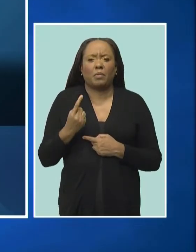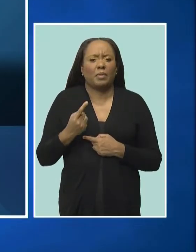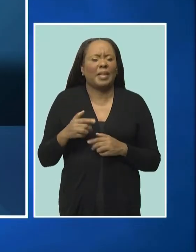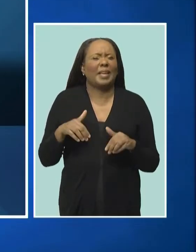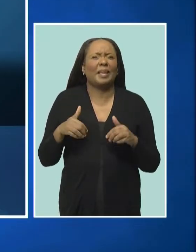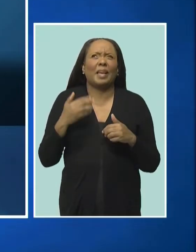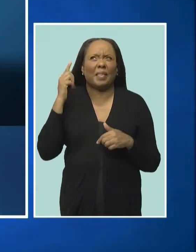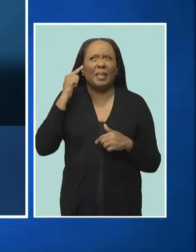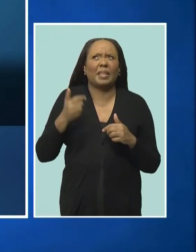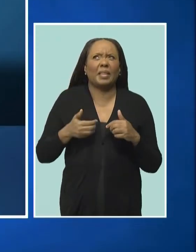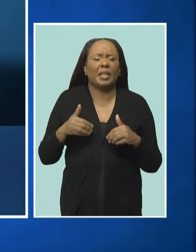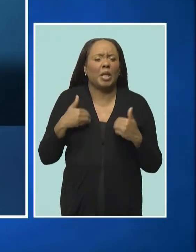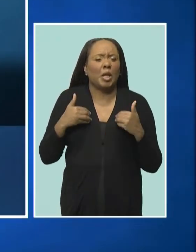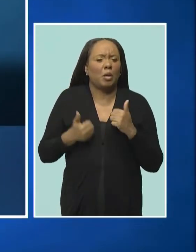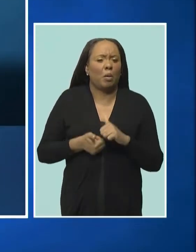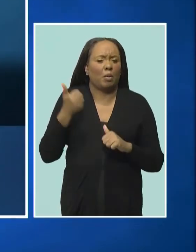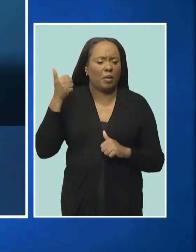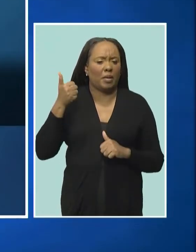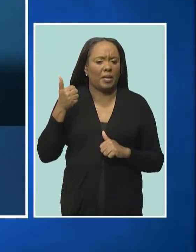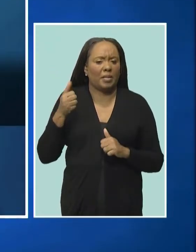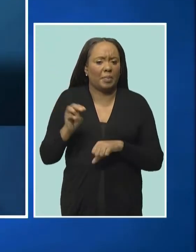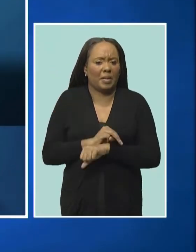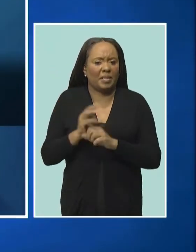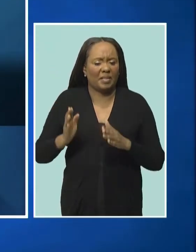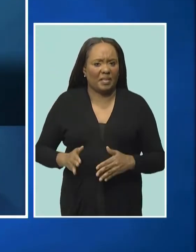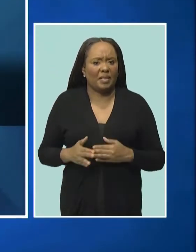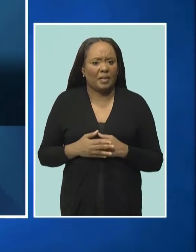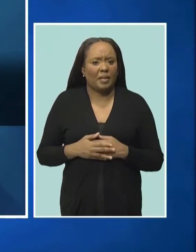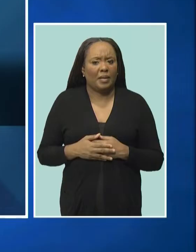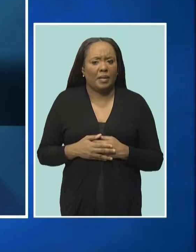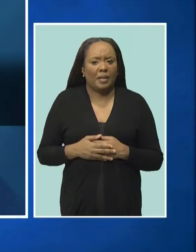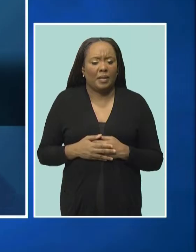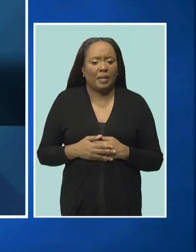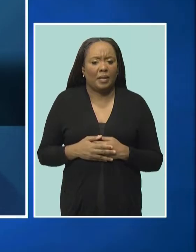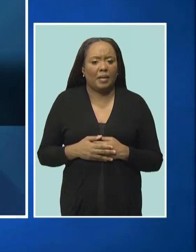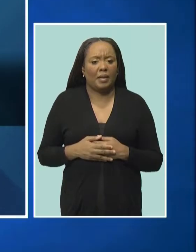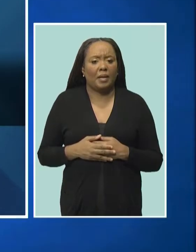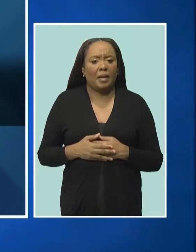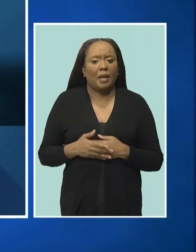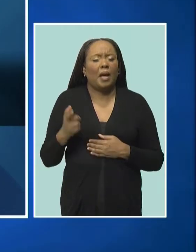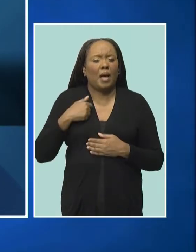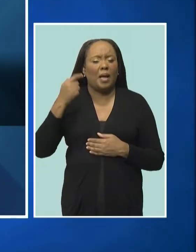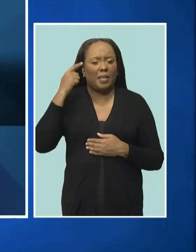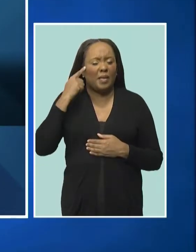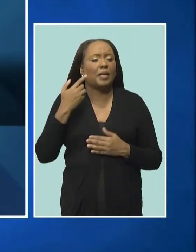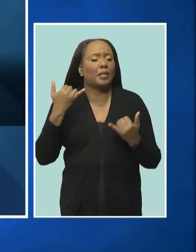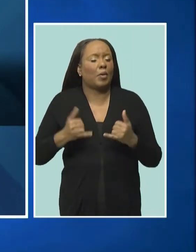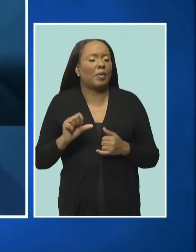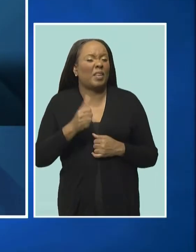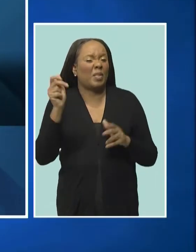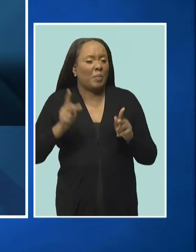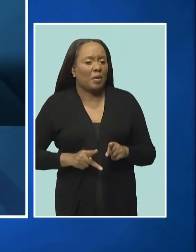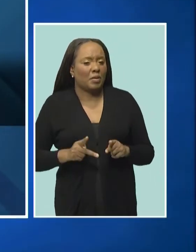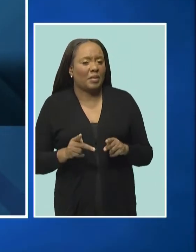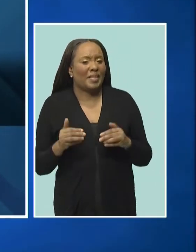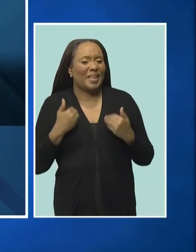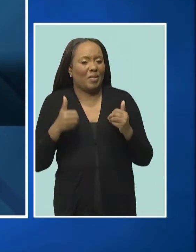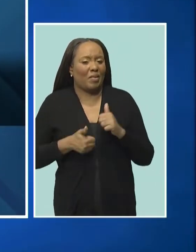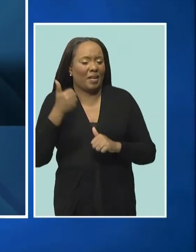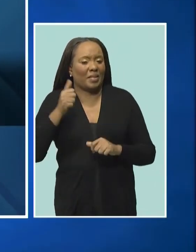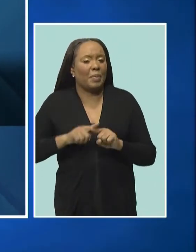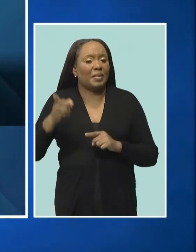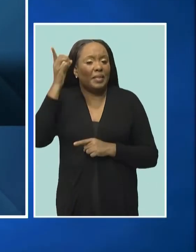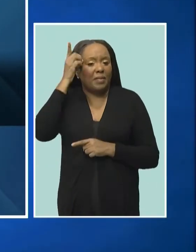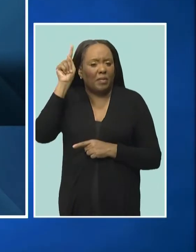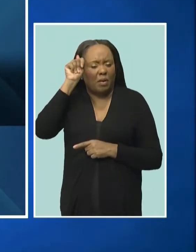youngest up to that time, at least. I think Prime Minister Motley might have eclipsed that subsequently, but David Thompson was then the youngest minister ever.